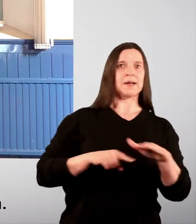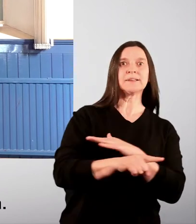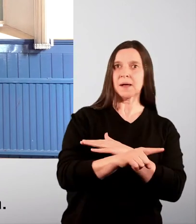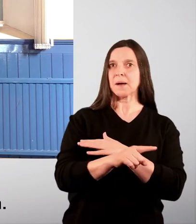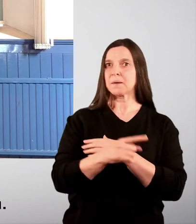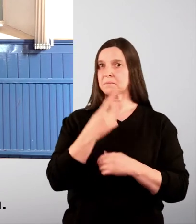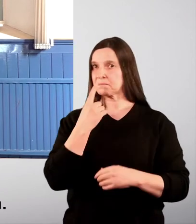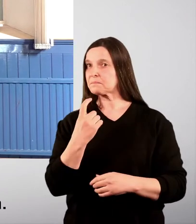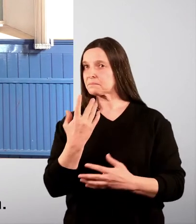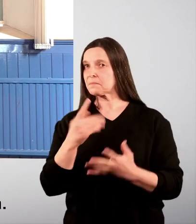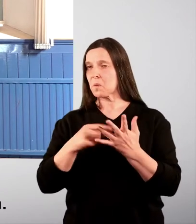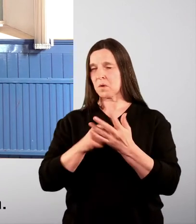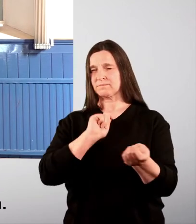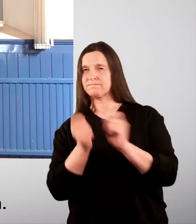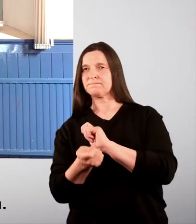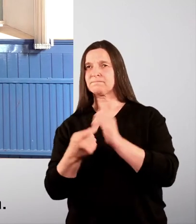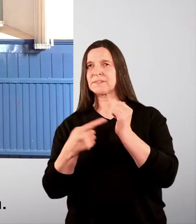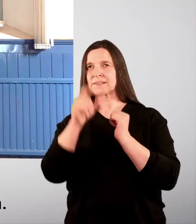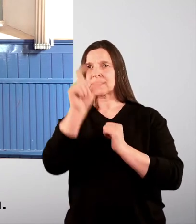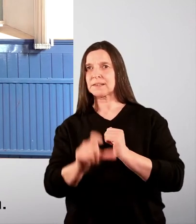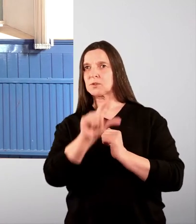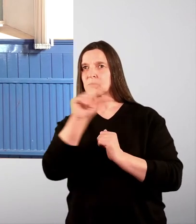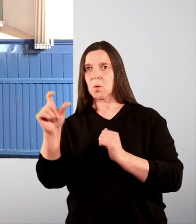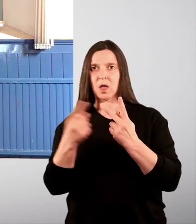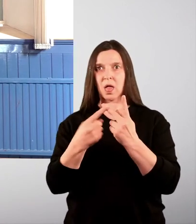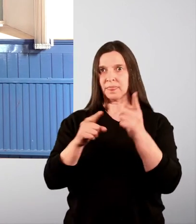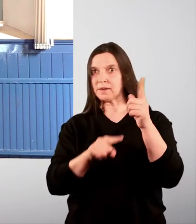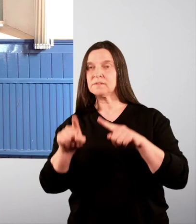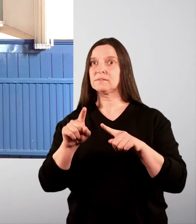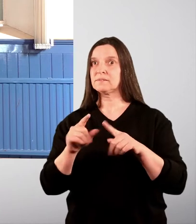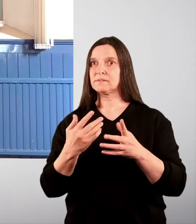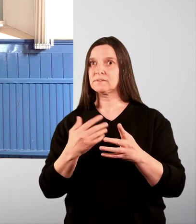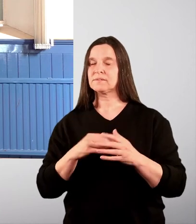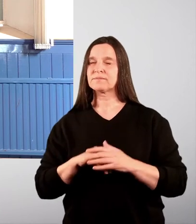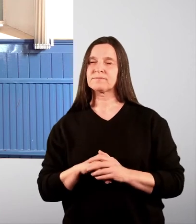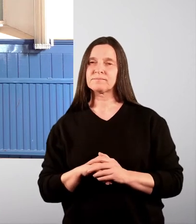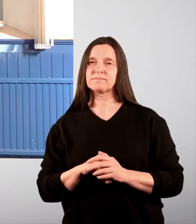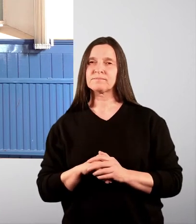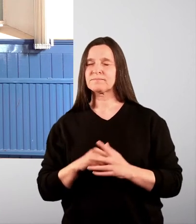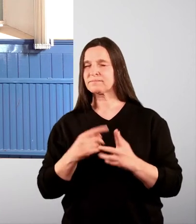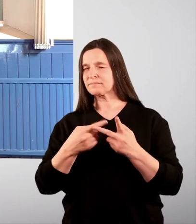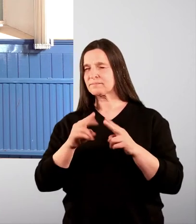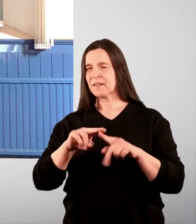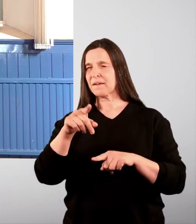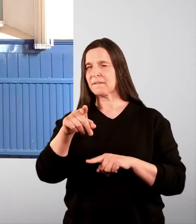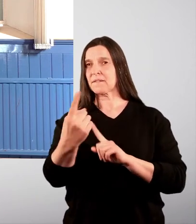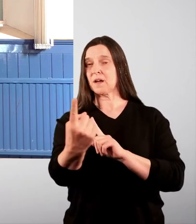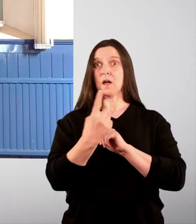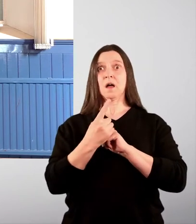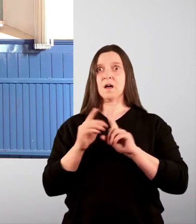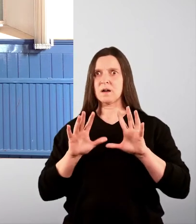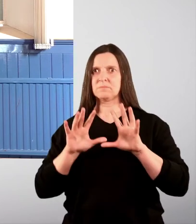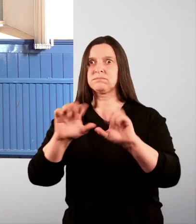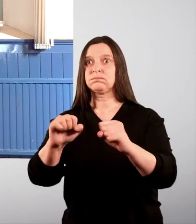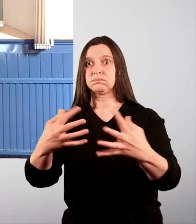end, and hopefully pops an eardrum. Technically, what you're doing is not really to cause that amount of damage, but